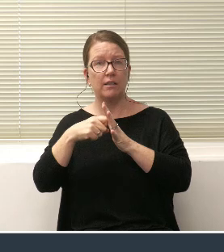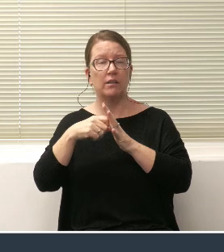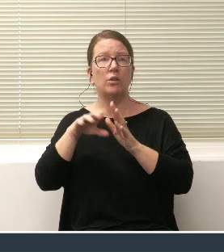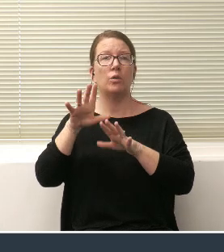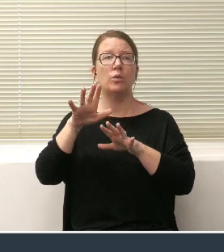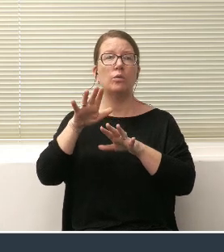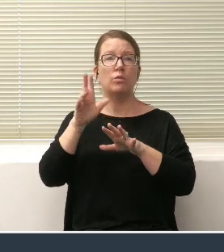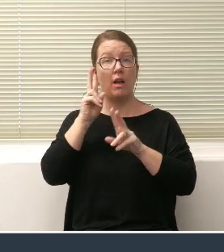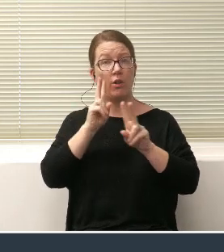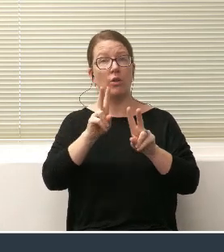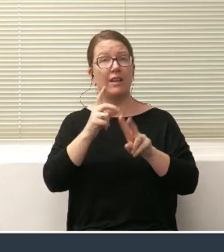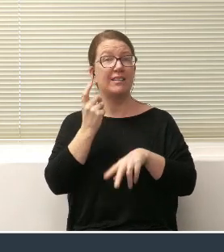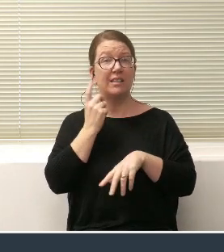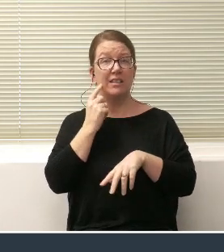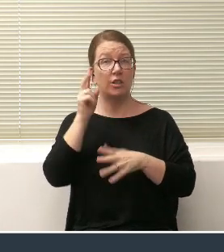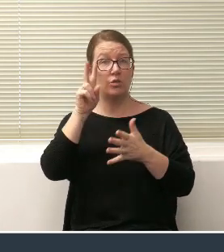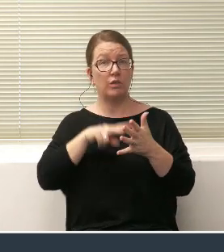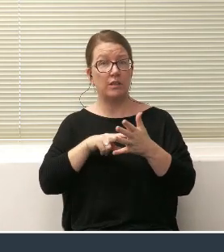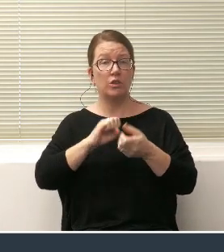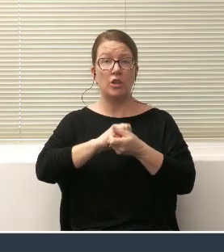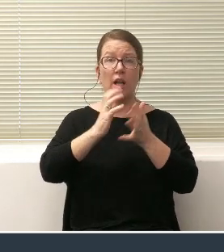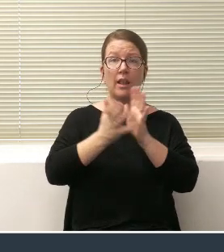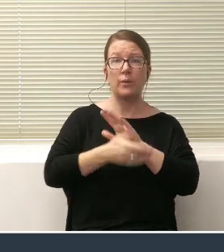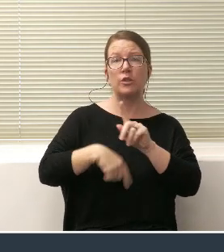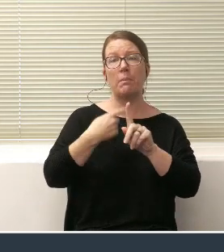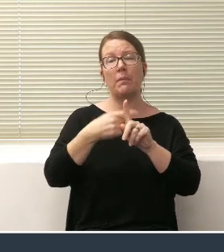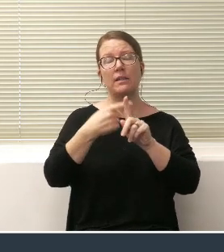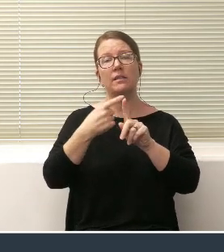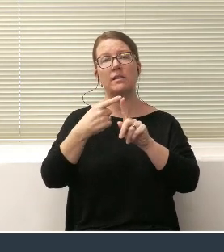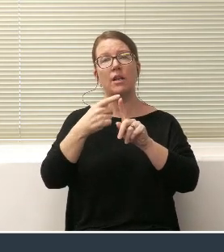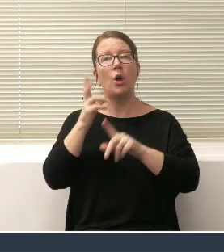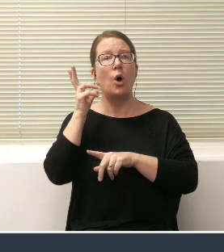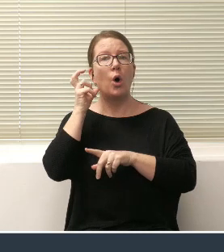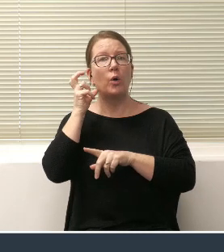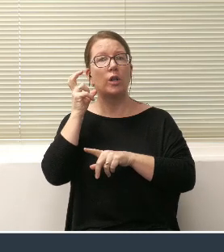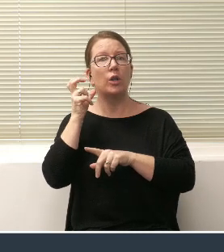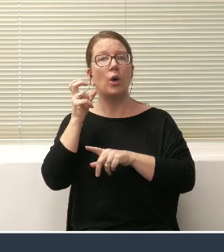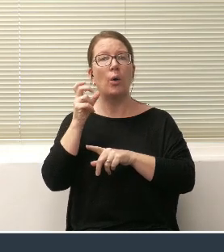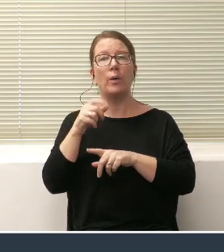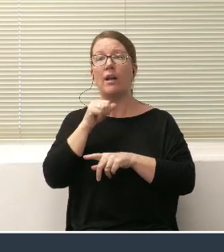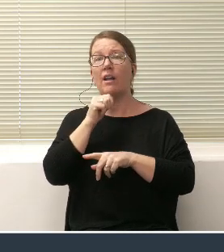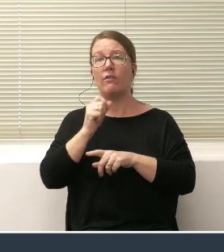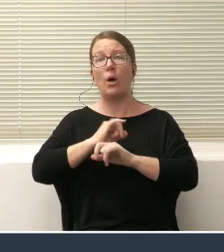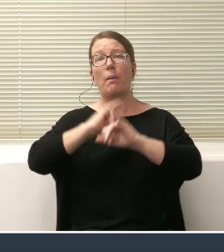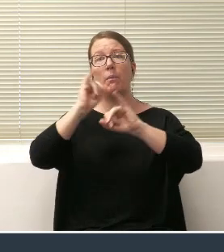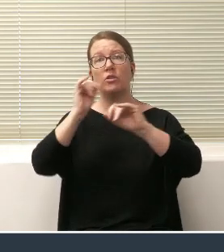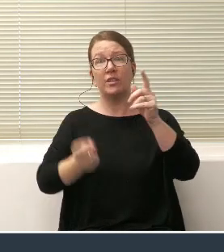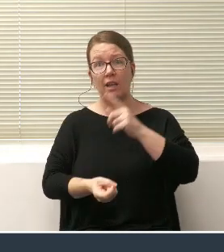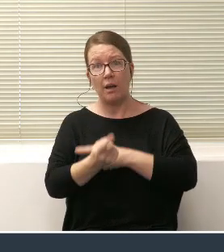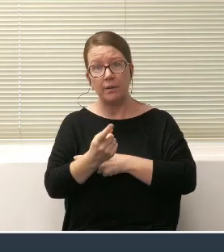So just looking at that, easy read stuff, New Zealand Sign Language and Audio and Media campaign for the disabled community for emergency